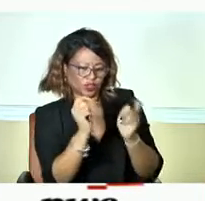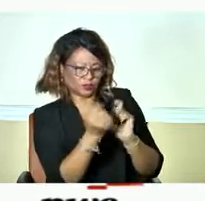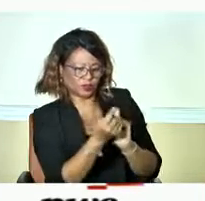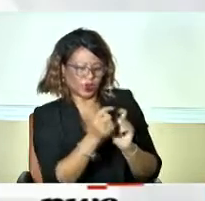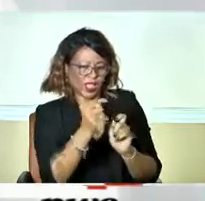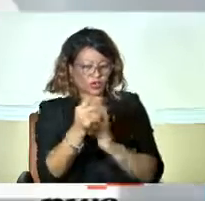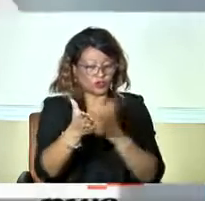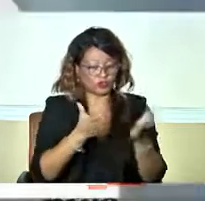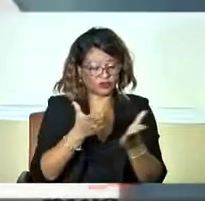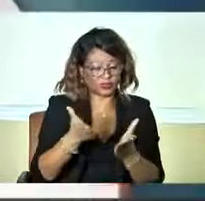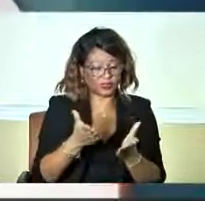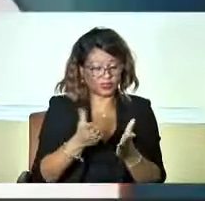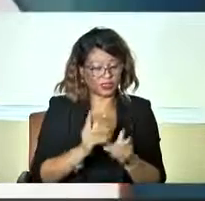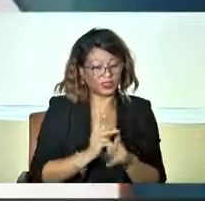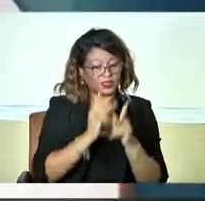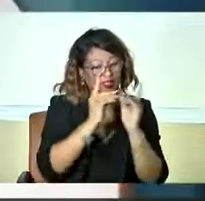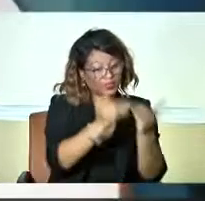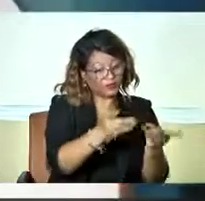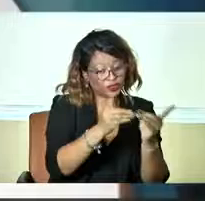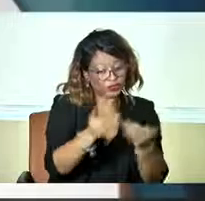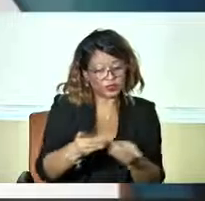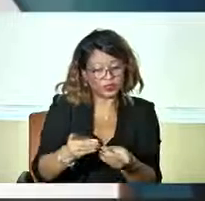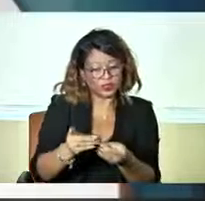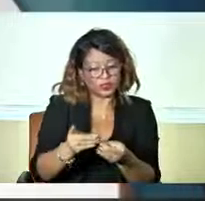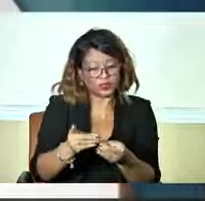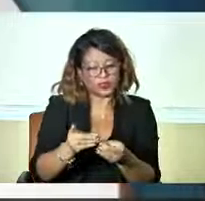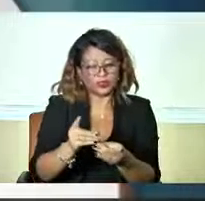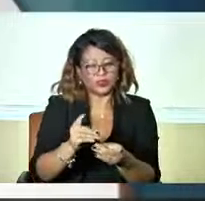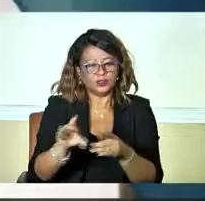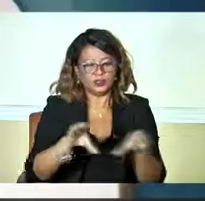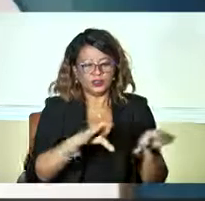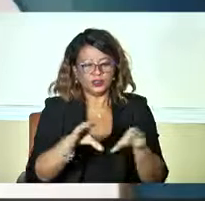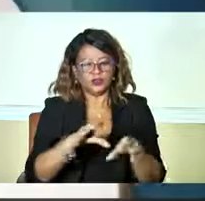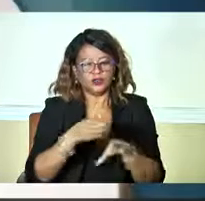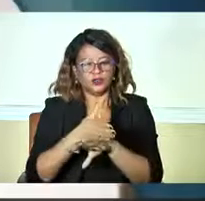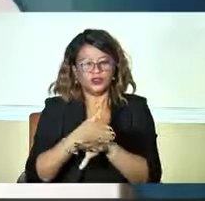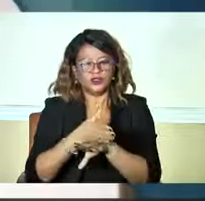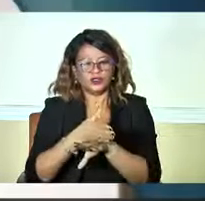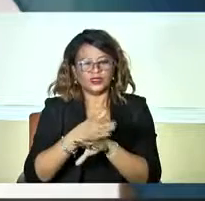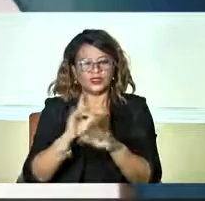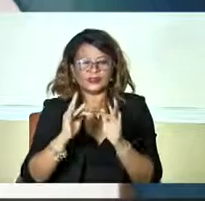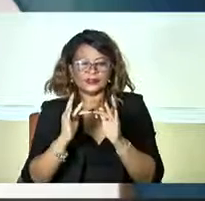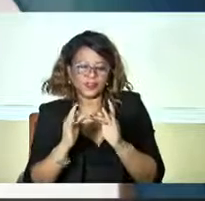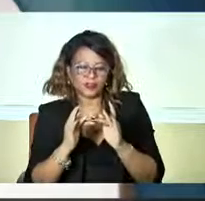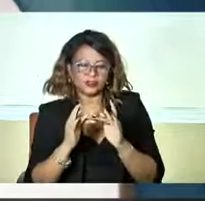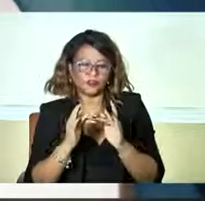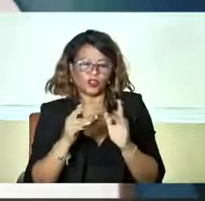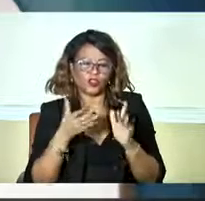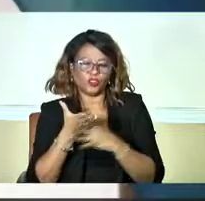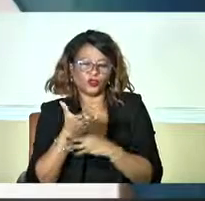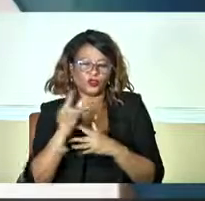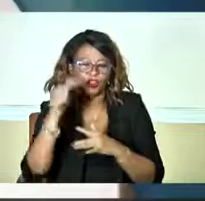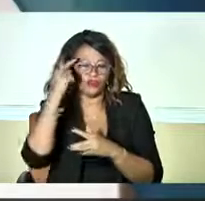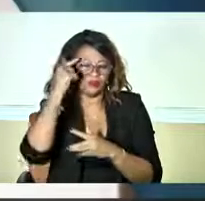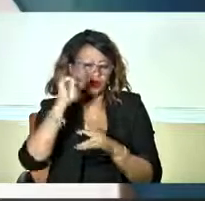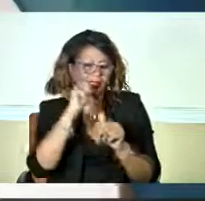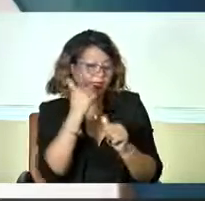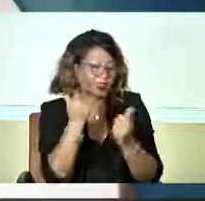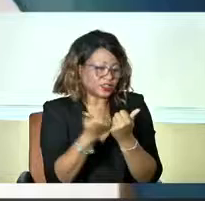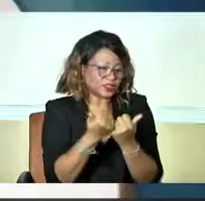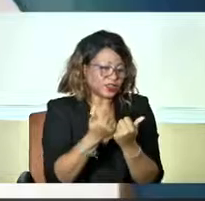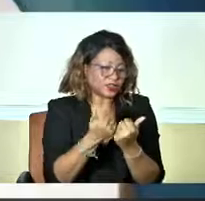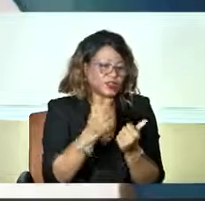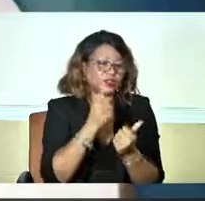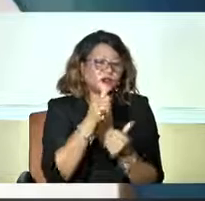how services are delivered, transactions conducted across the internet through government agencies and the